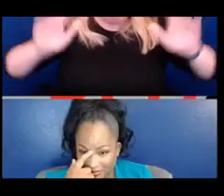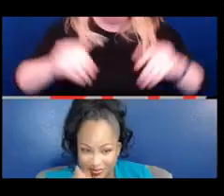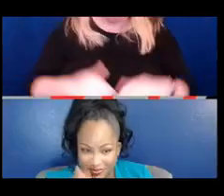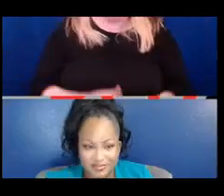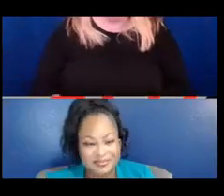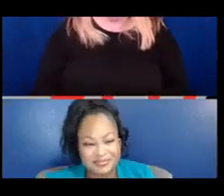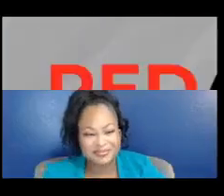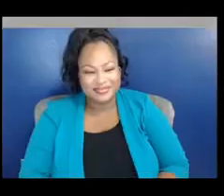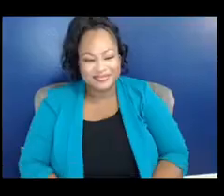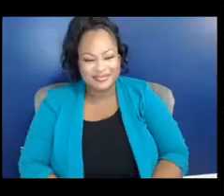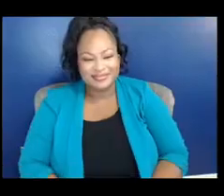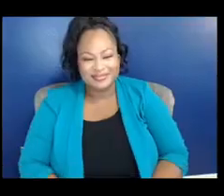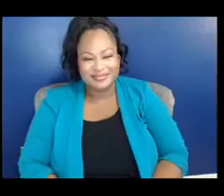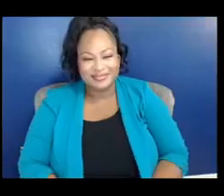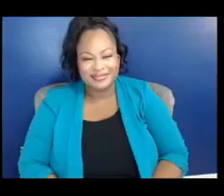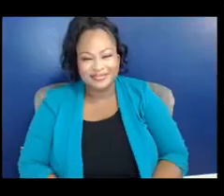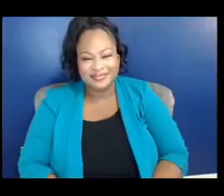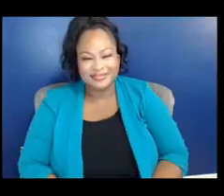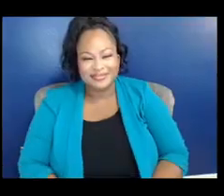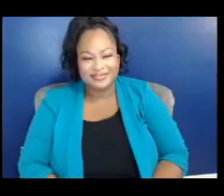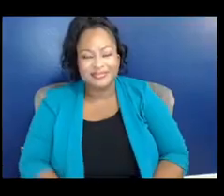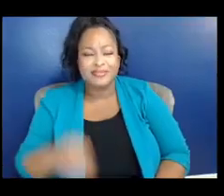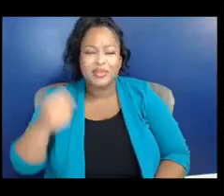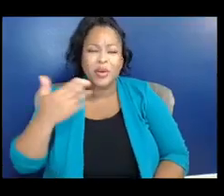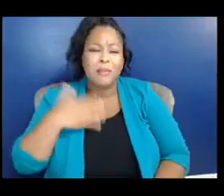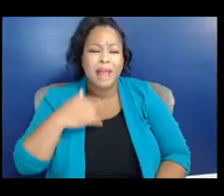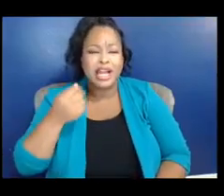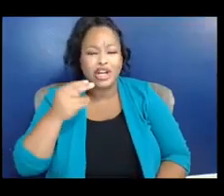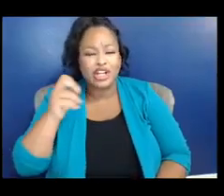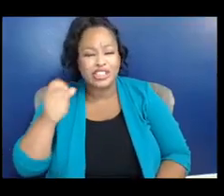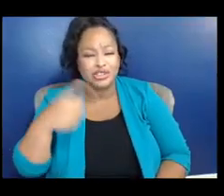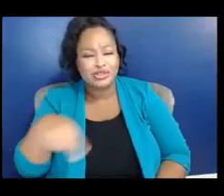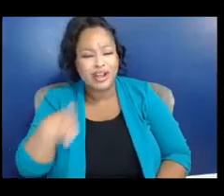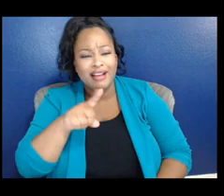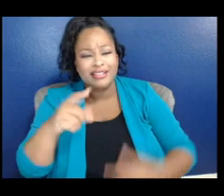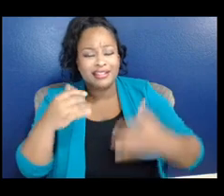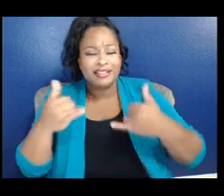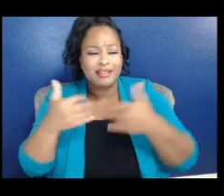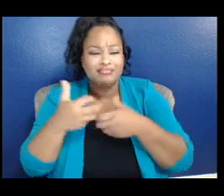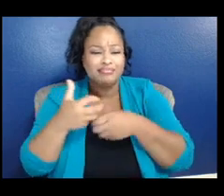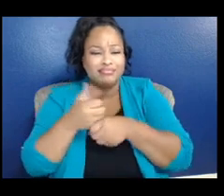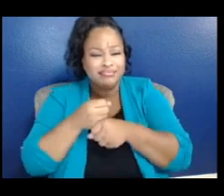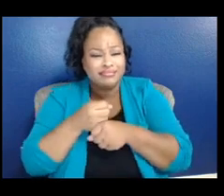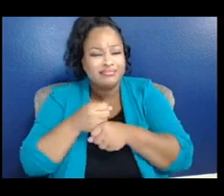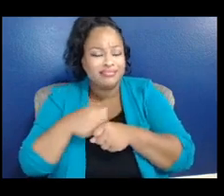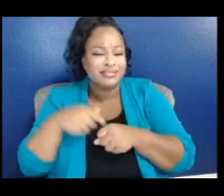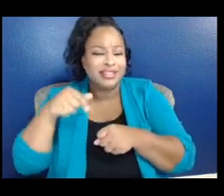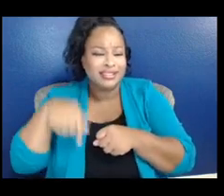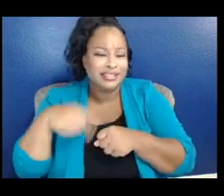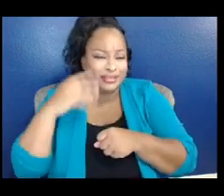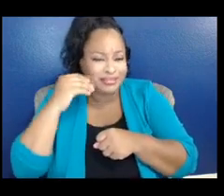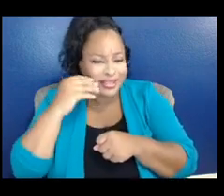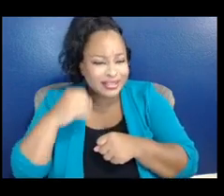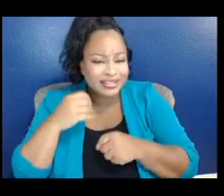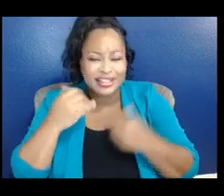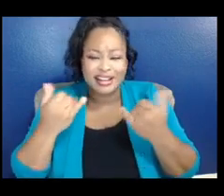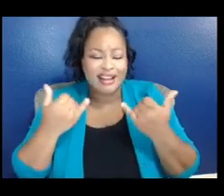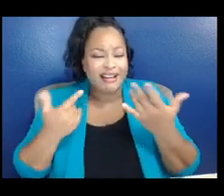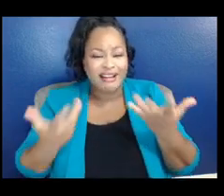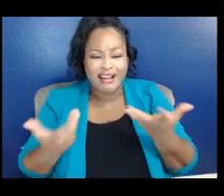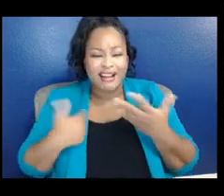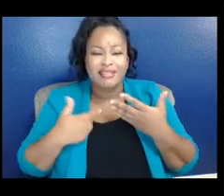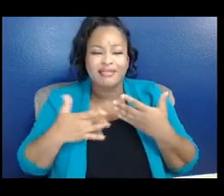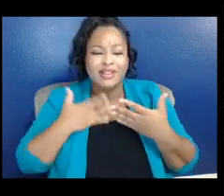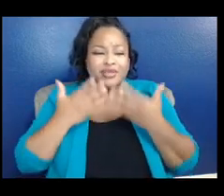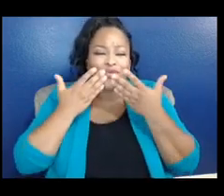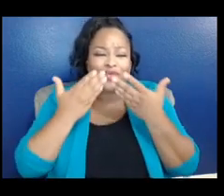Oh my goodness, you guys, we are just about bringing this experience to a close, and I just could not be more grateful or more thankful for everything that